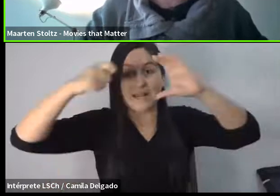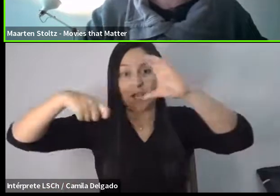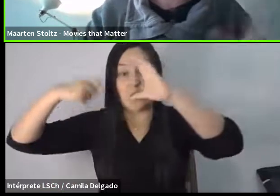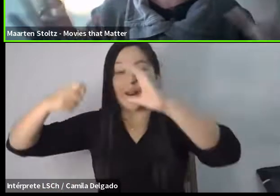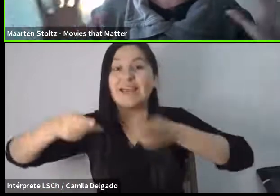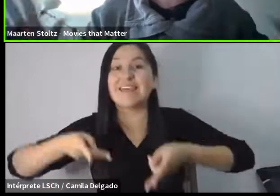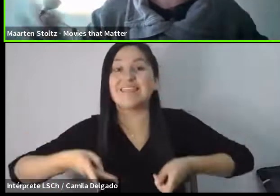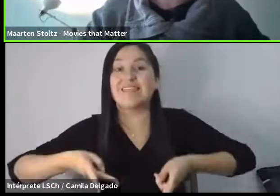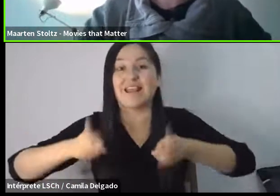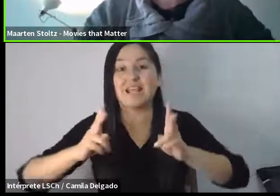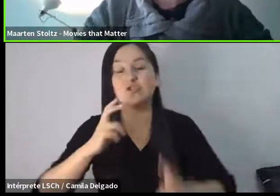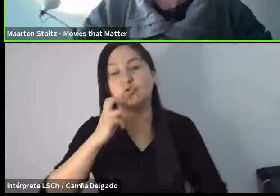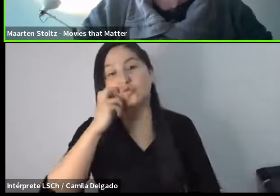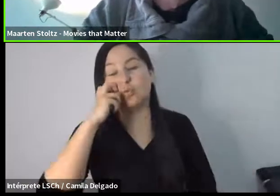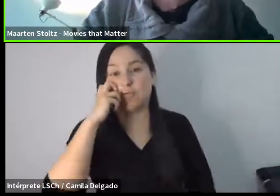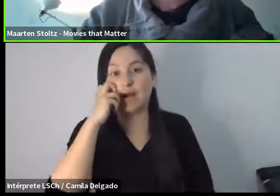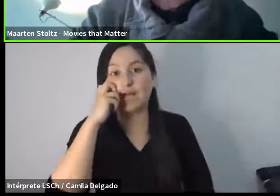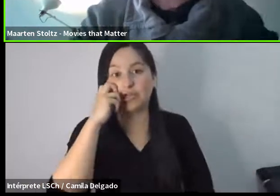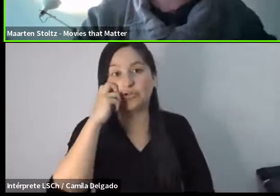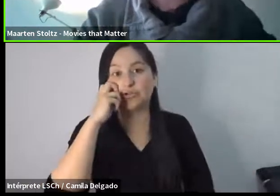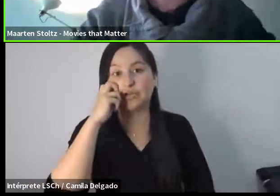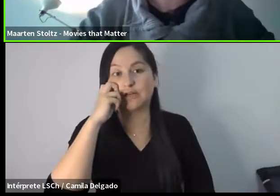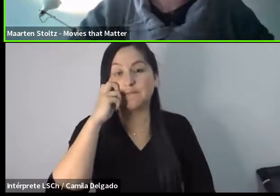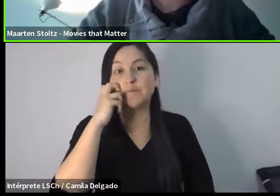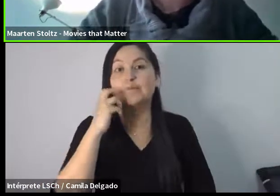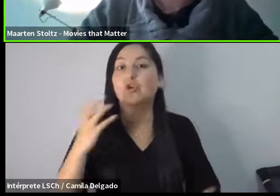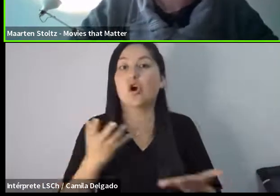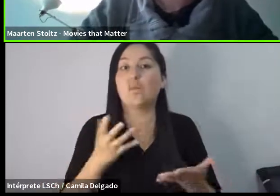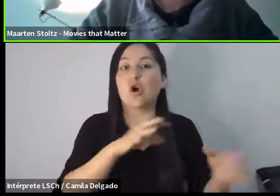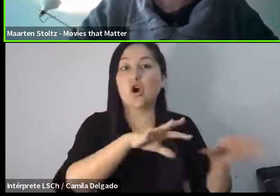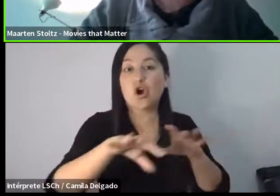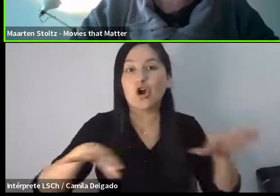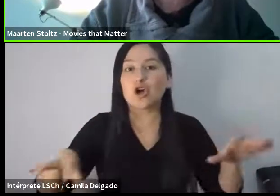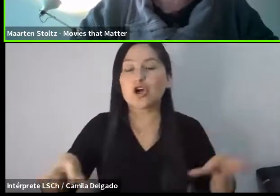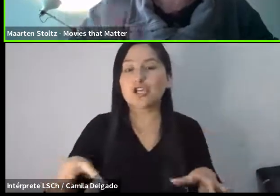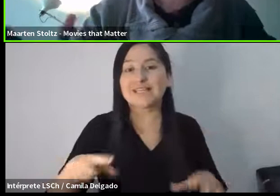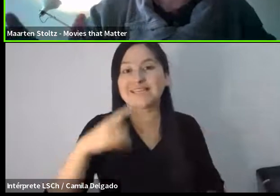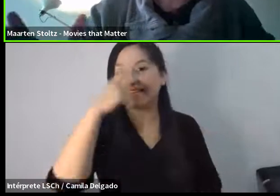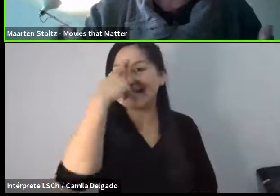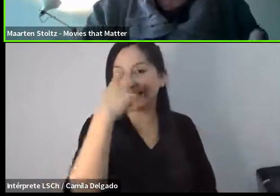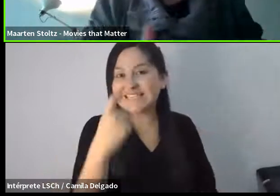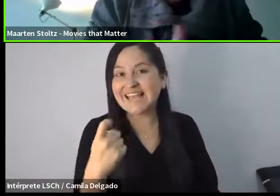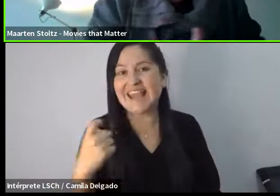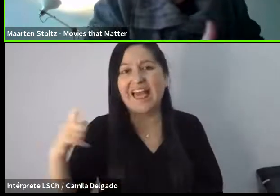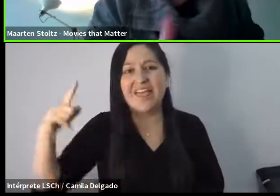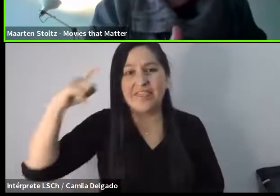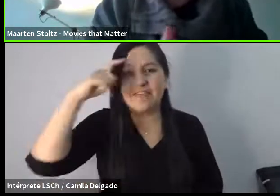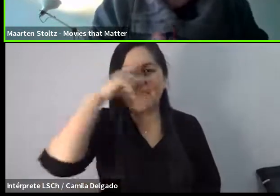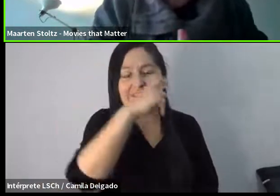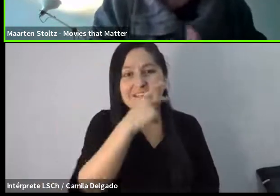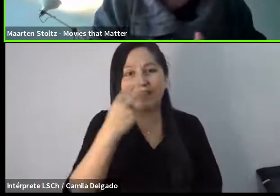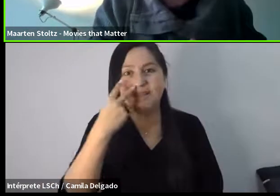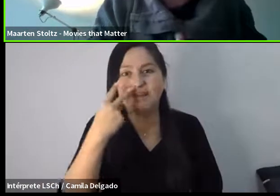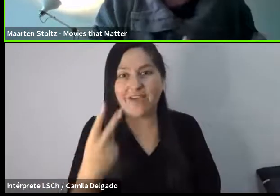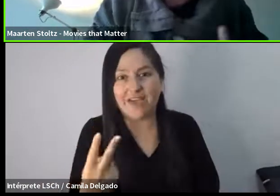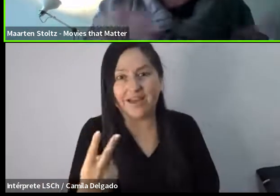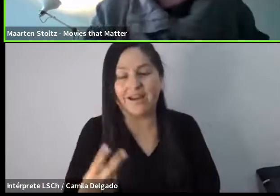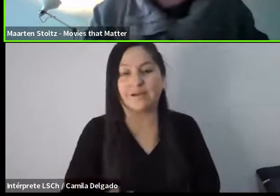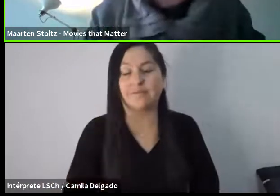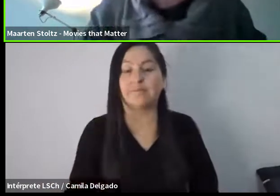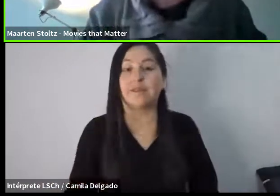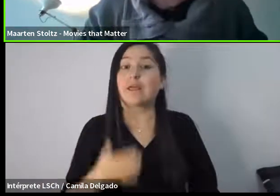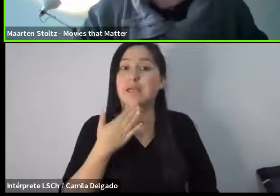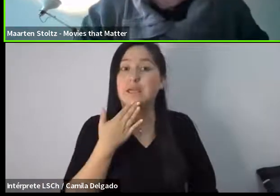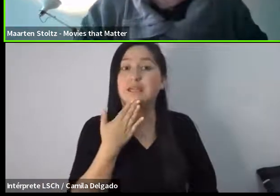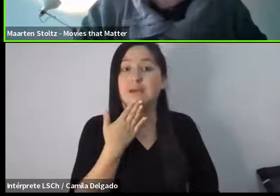very serious stuff. And it's very hard to watch. And that's, of course, it's true in a certain way, like